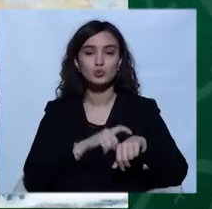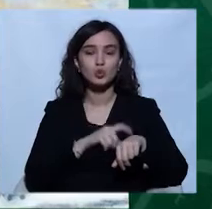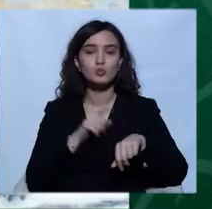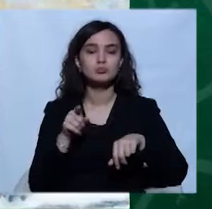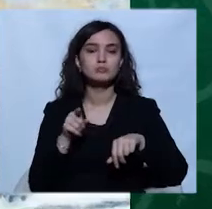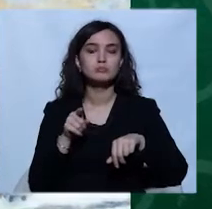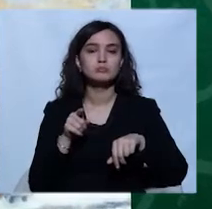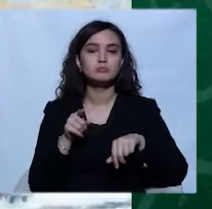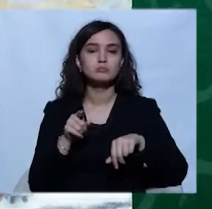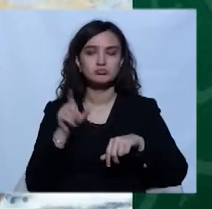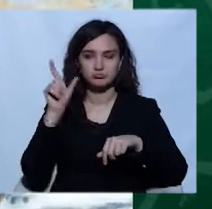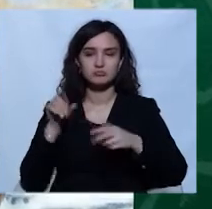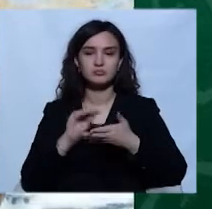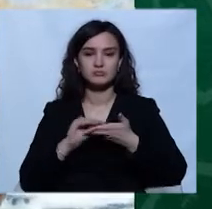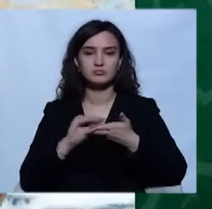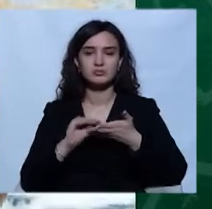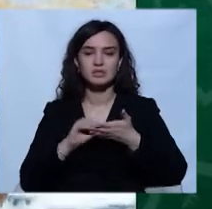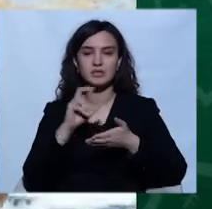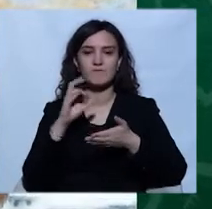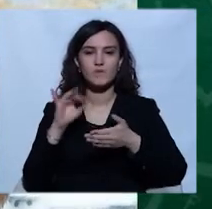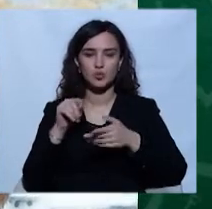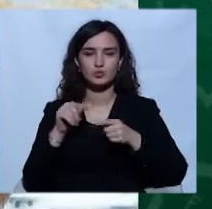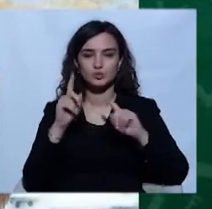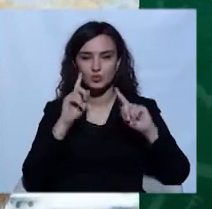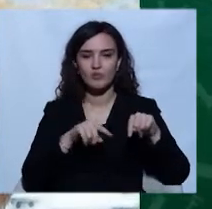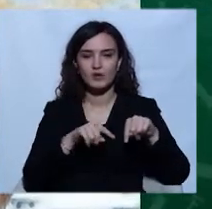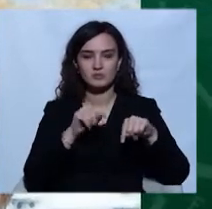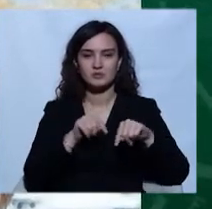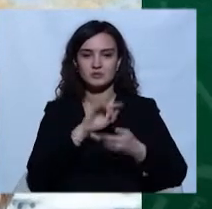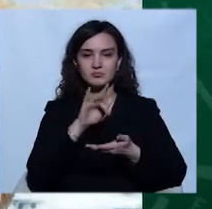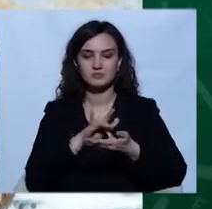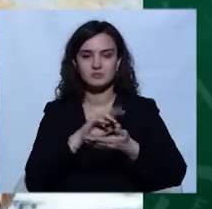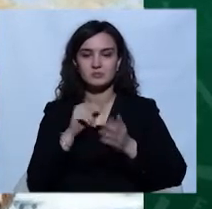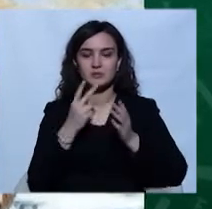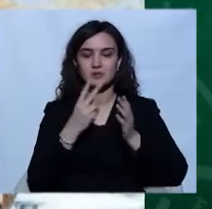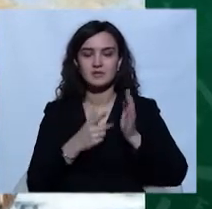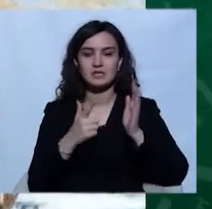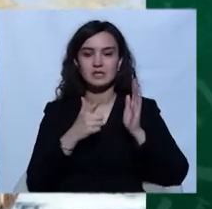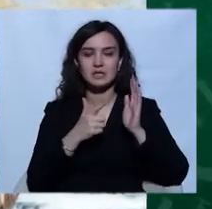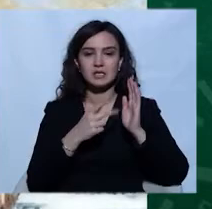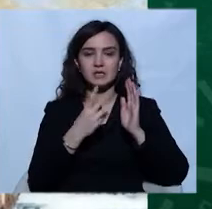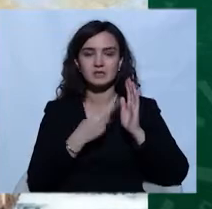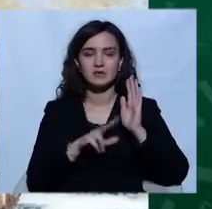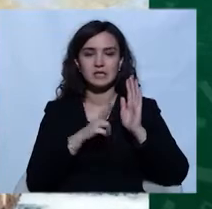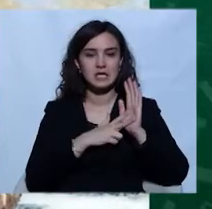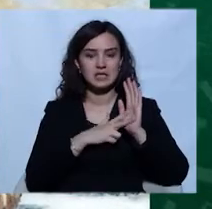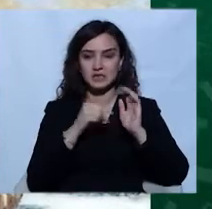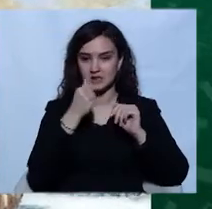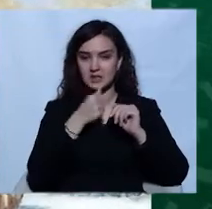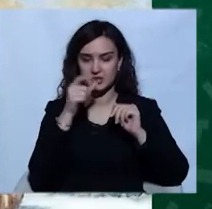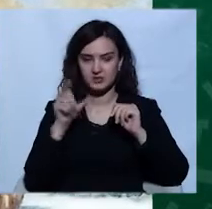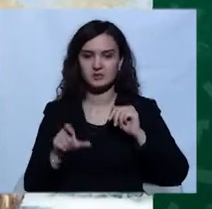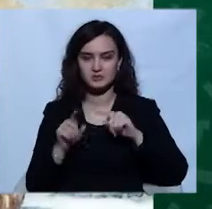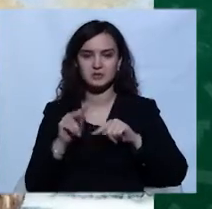Defoe, the author, lives in. Takes about the span of about 28 years, and it